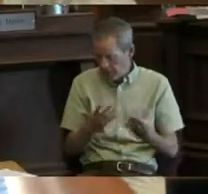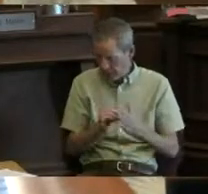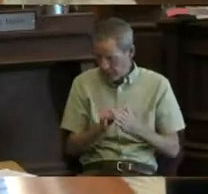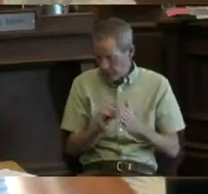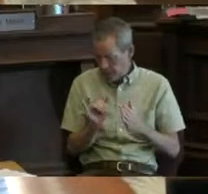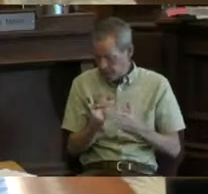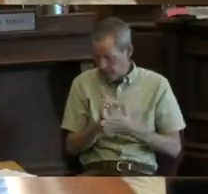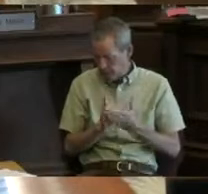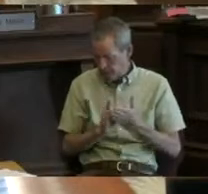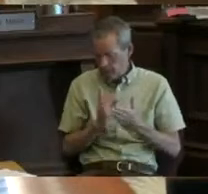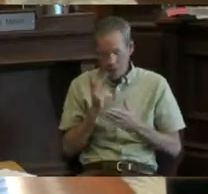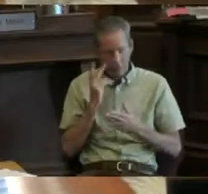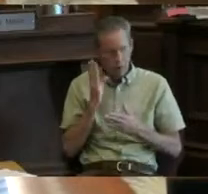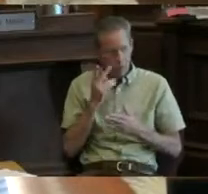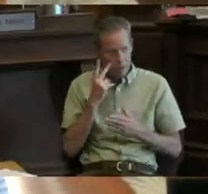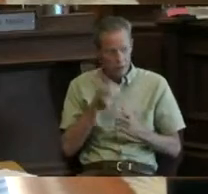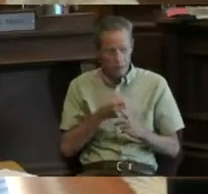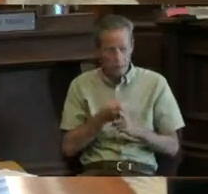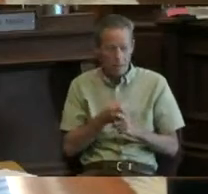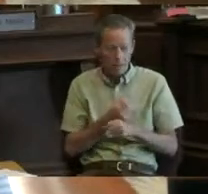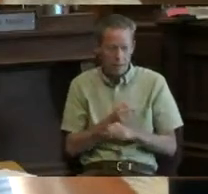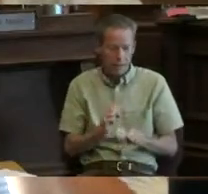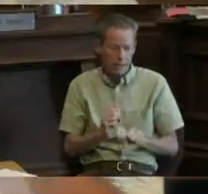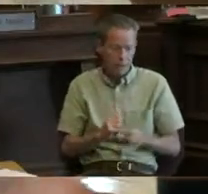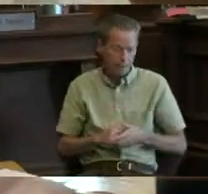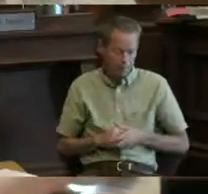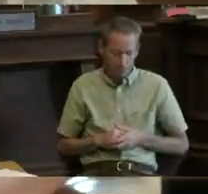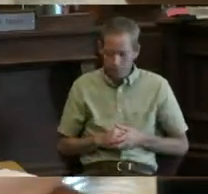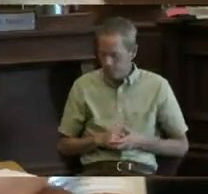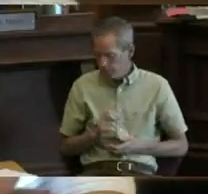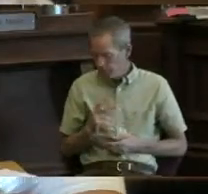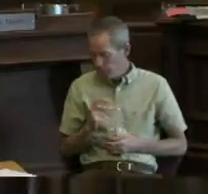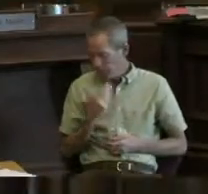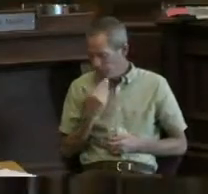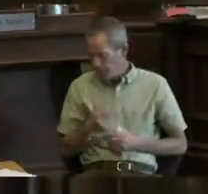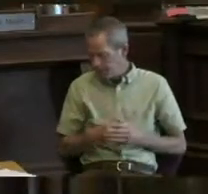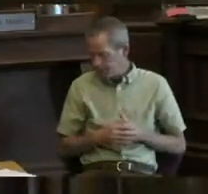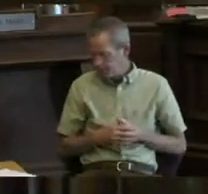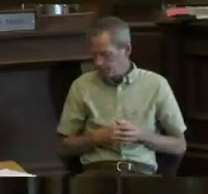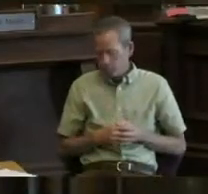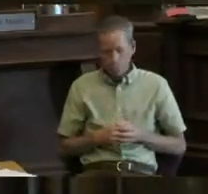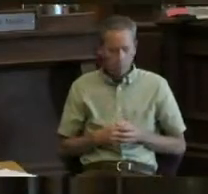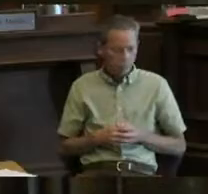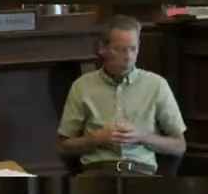see an impact in safety once it's completed. Okay, thank you. You're welcome.